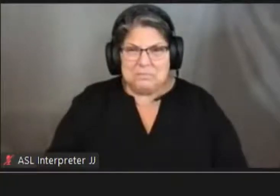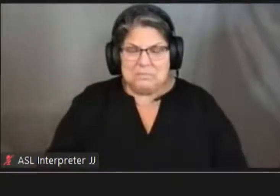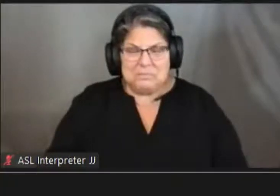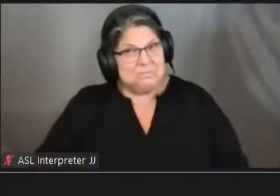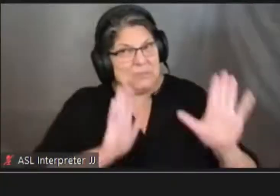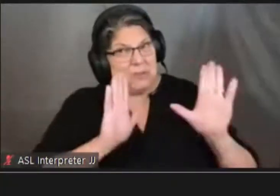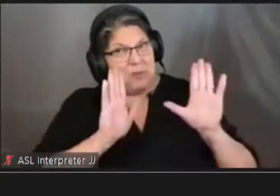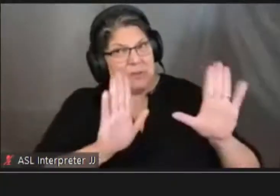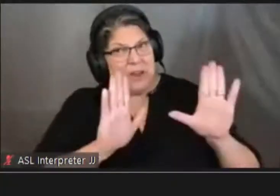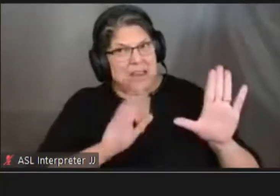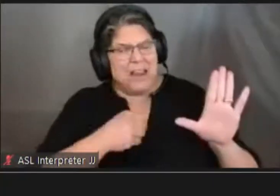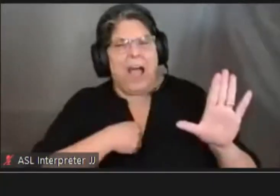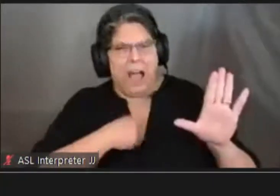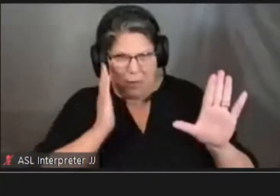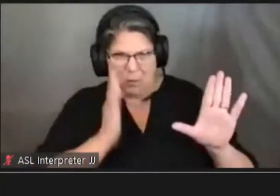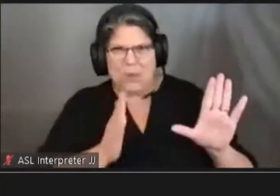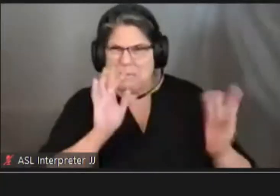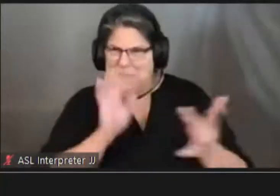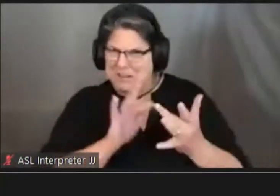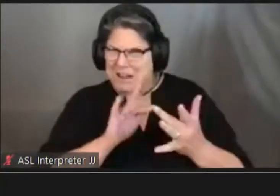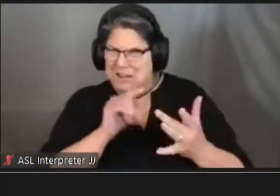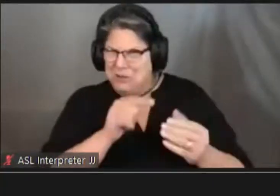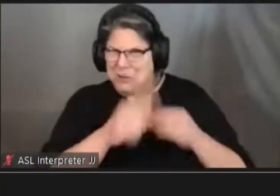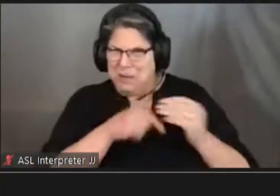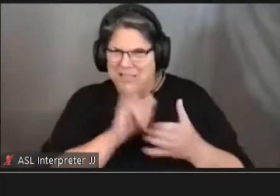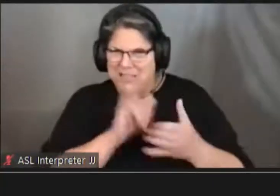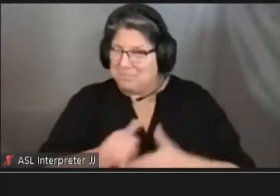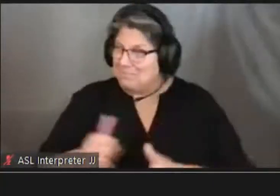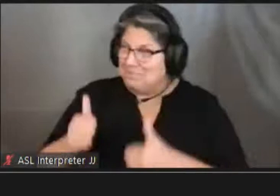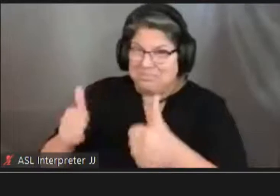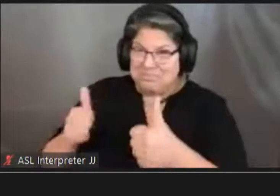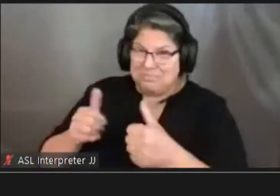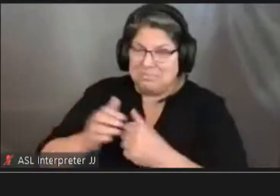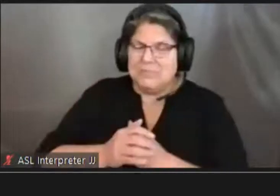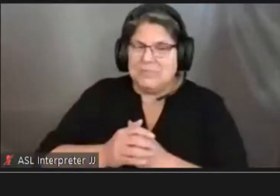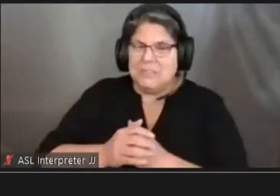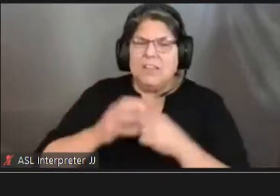Great. I will definitely be in touch with you about that. With